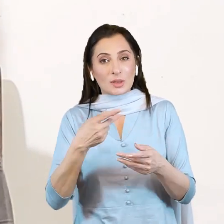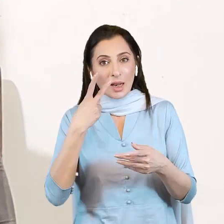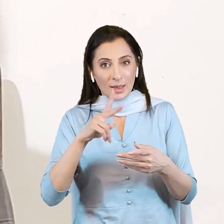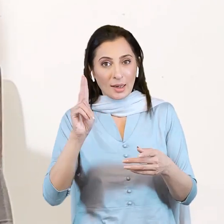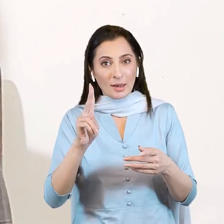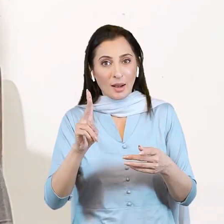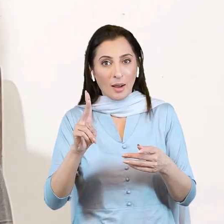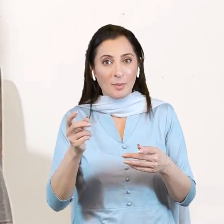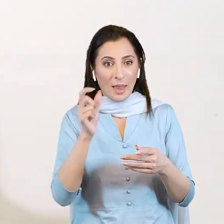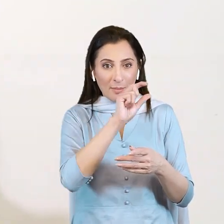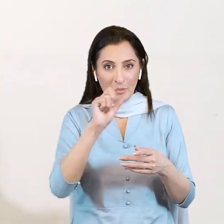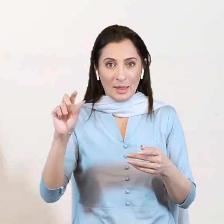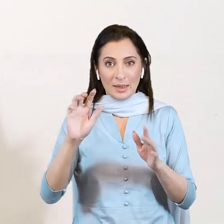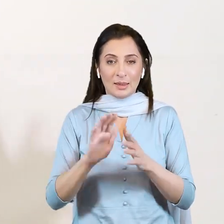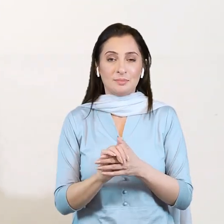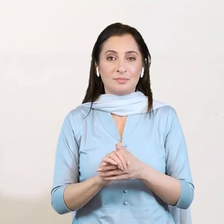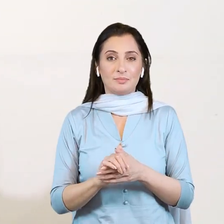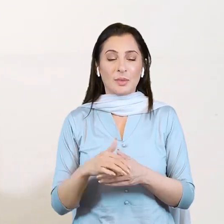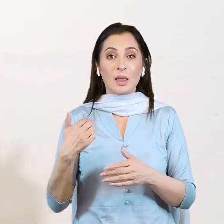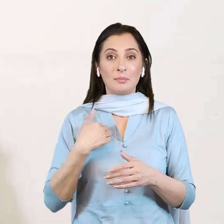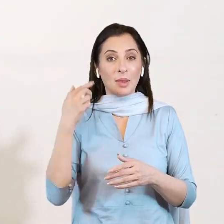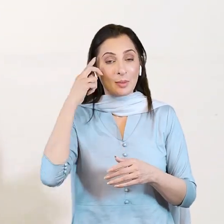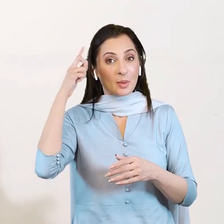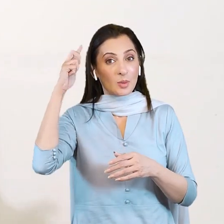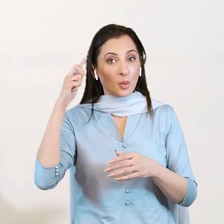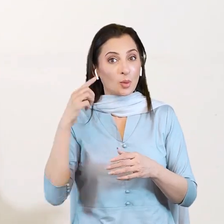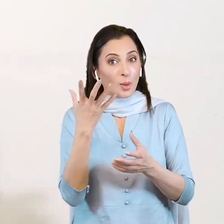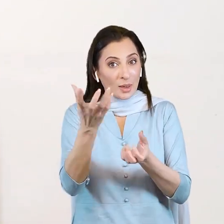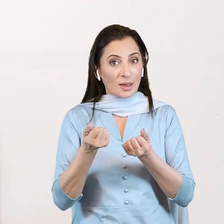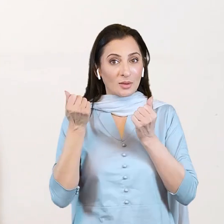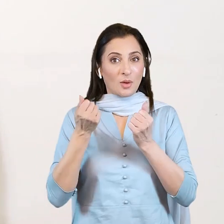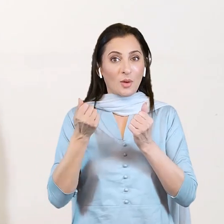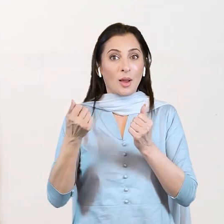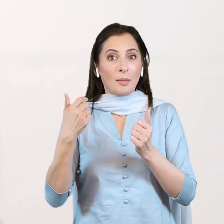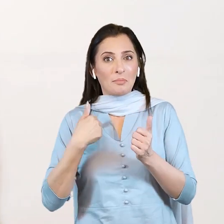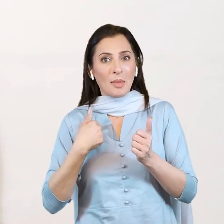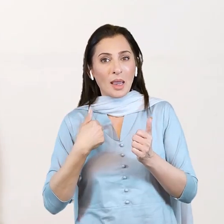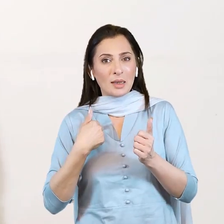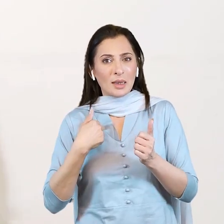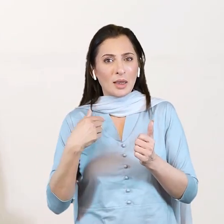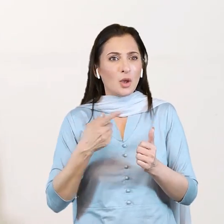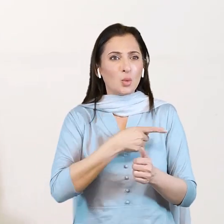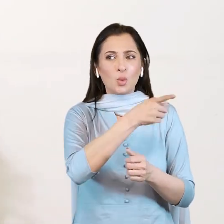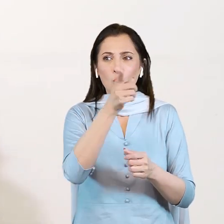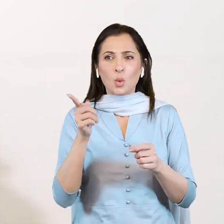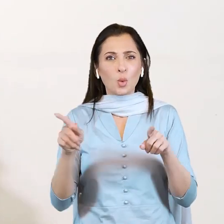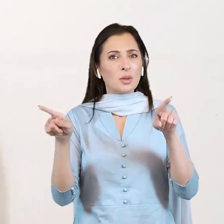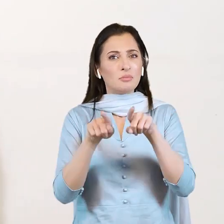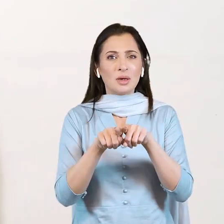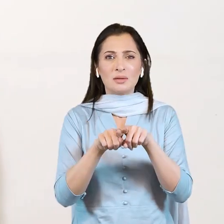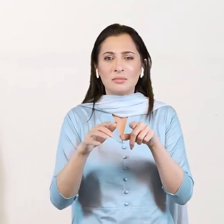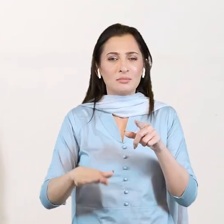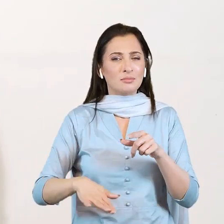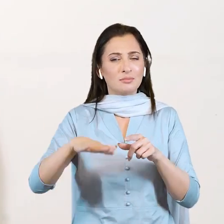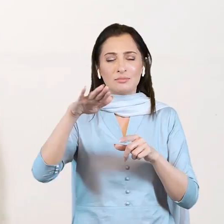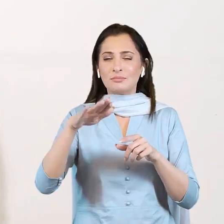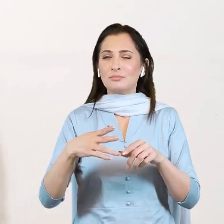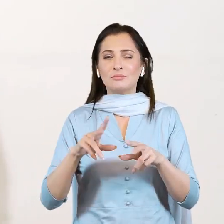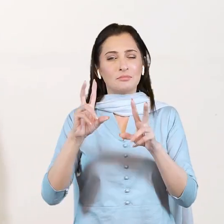not what success is about. I do realize you can't apply this to every field because you do need a certain level of textbook